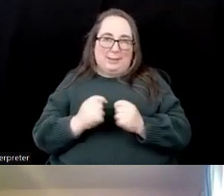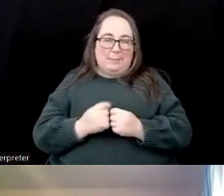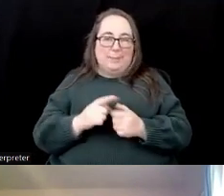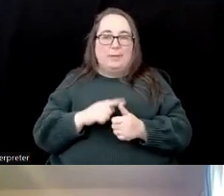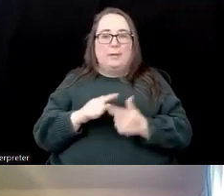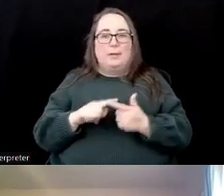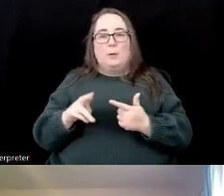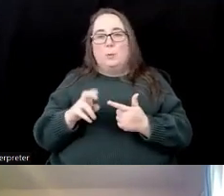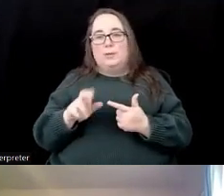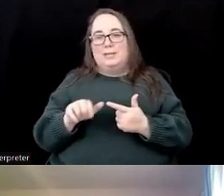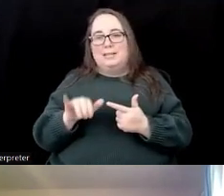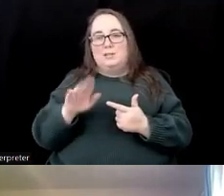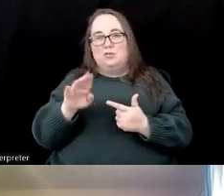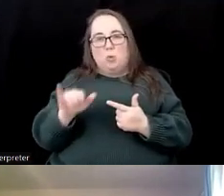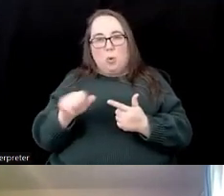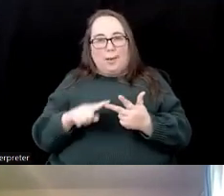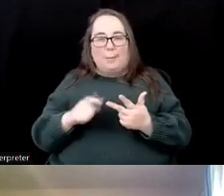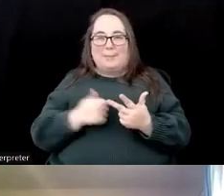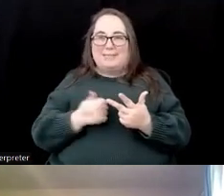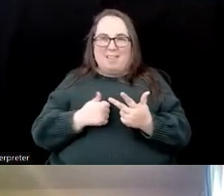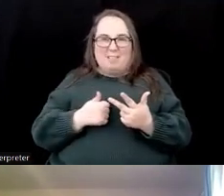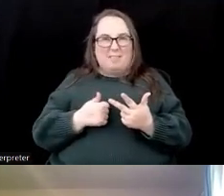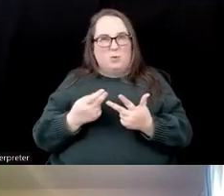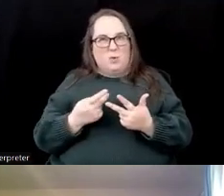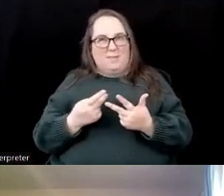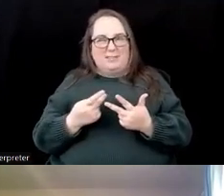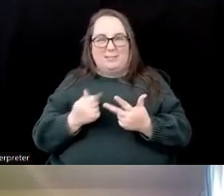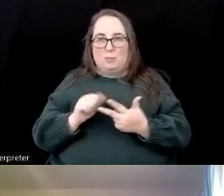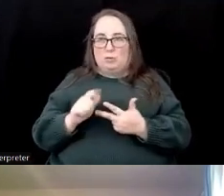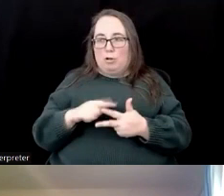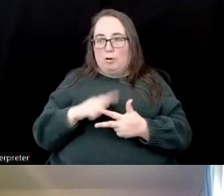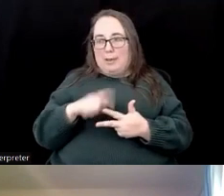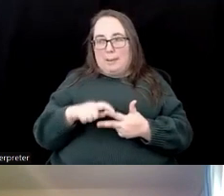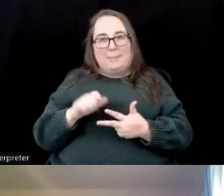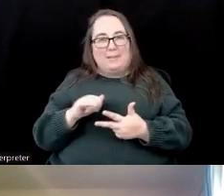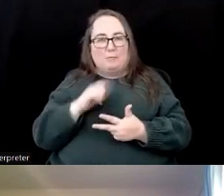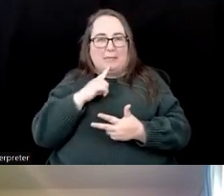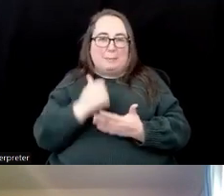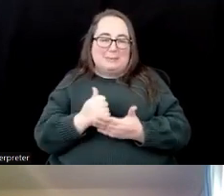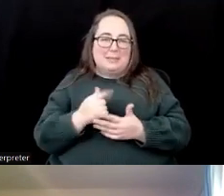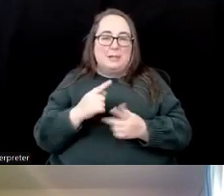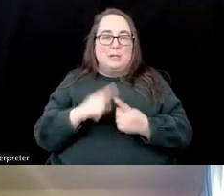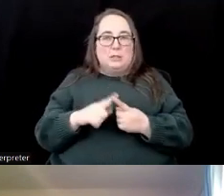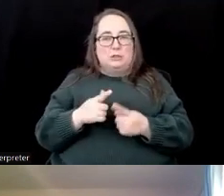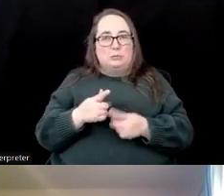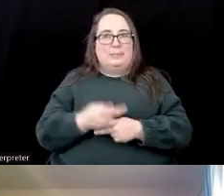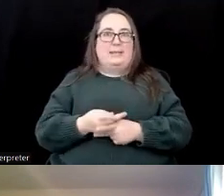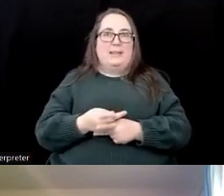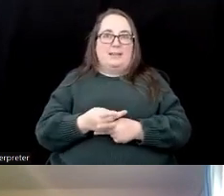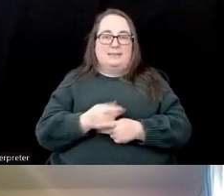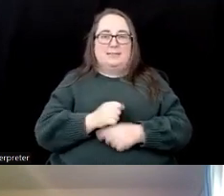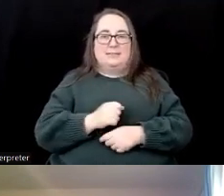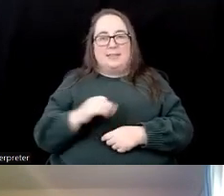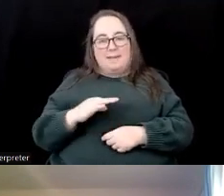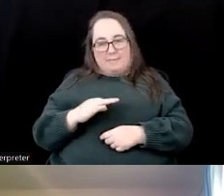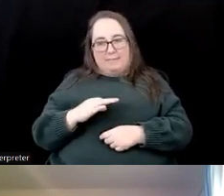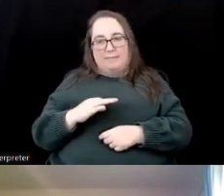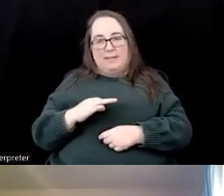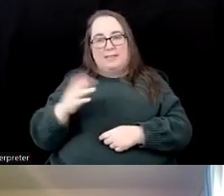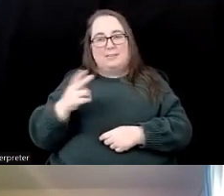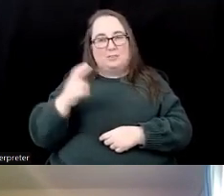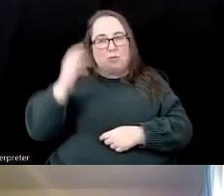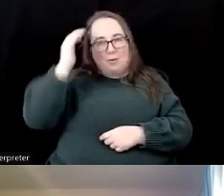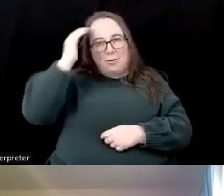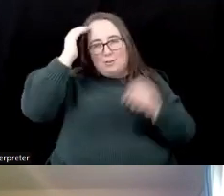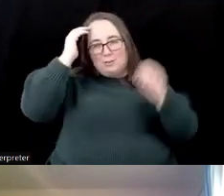I have had really long tenure on our housing team. So that has been helpful as well, is to be able to retain, the staff and the sort of historical